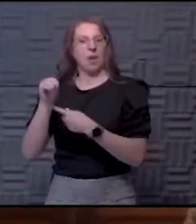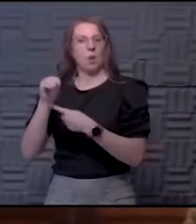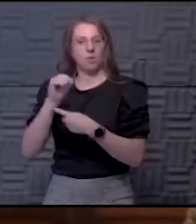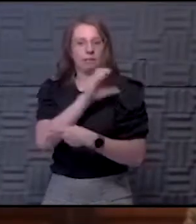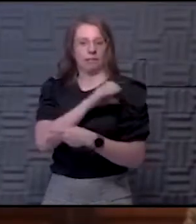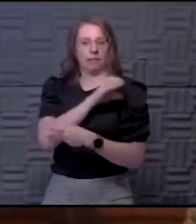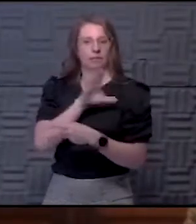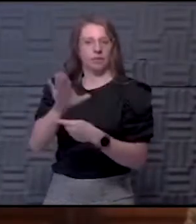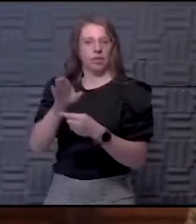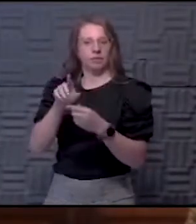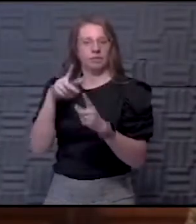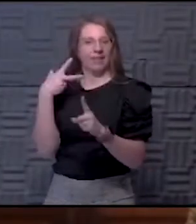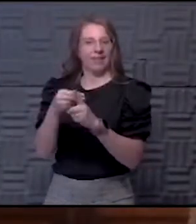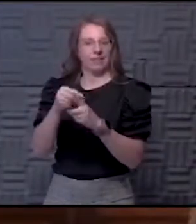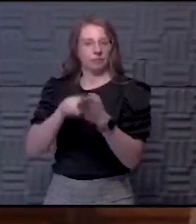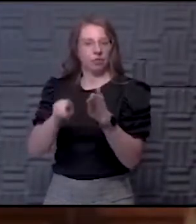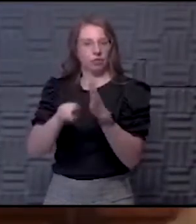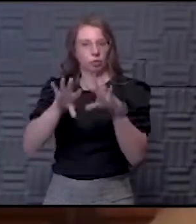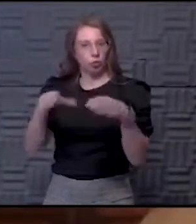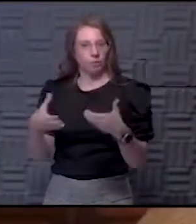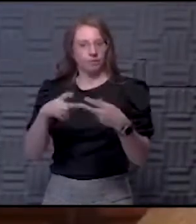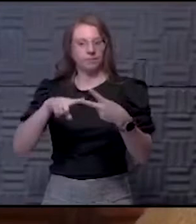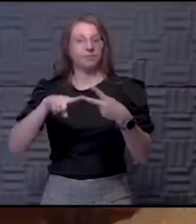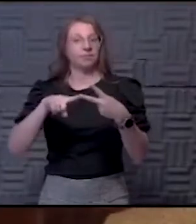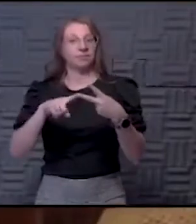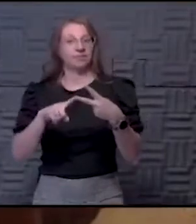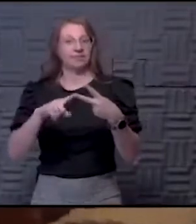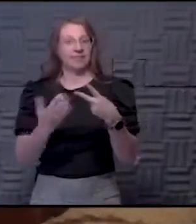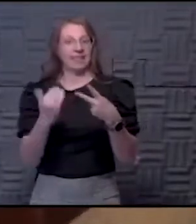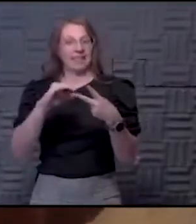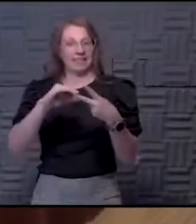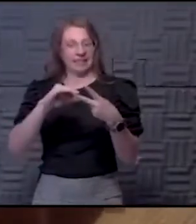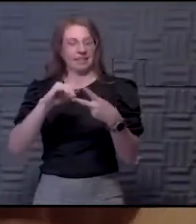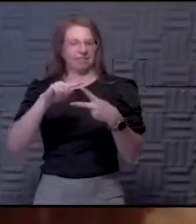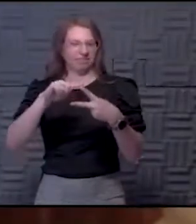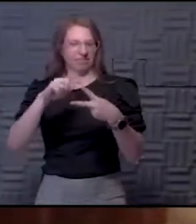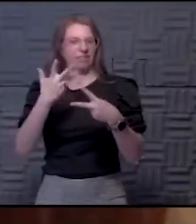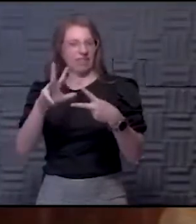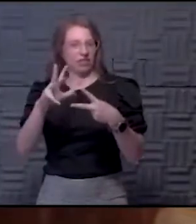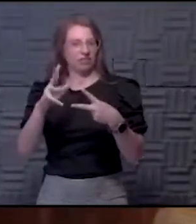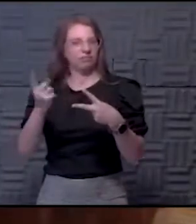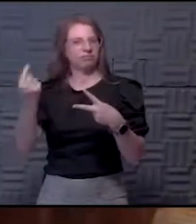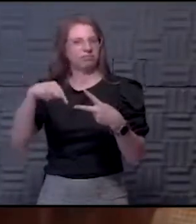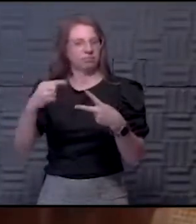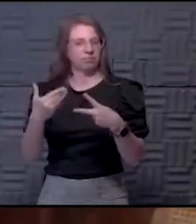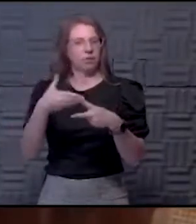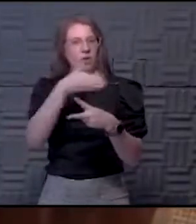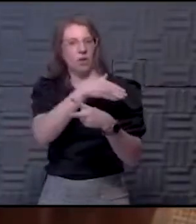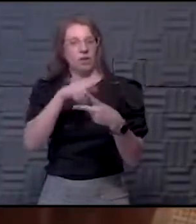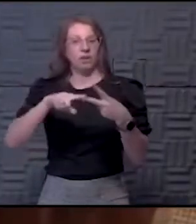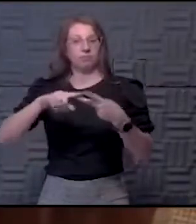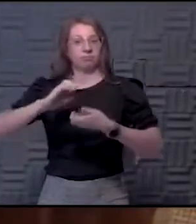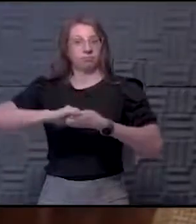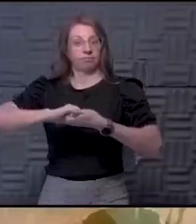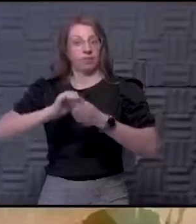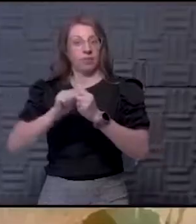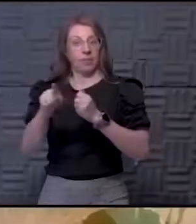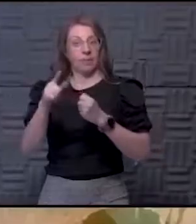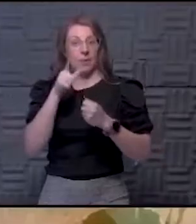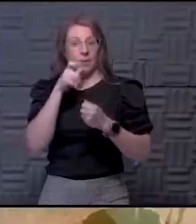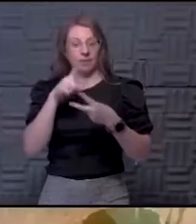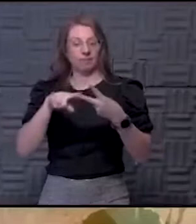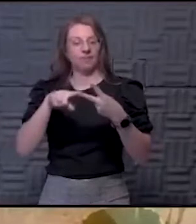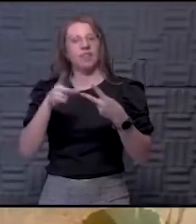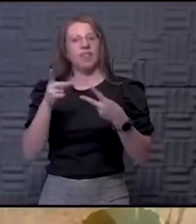Group, and repeat guest here on our update. And along his side this morning, his daughter